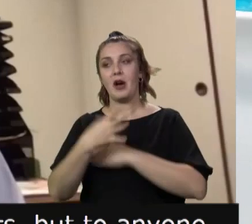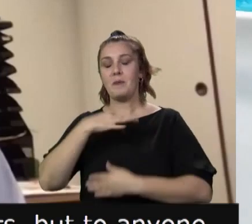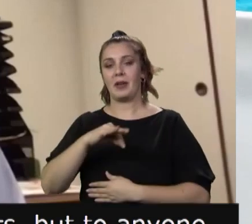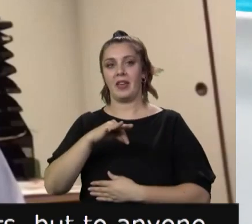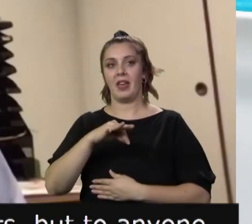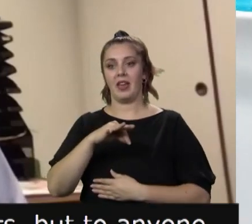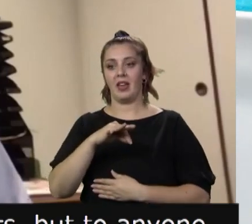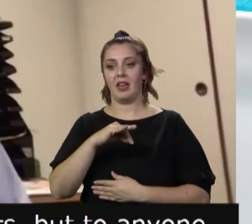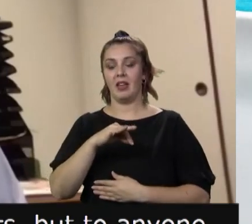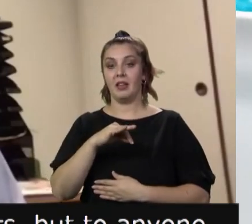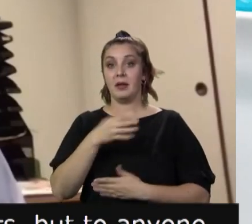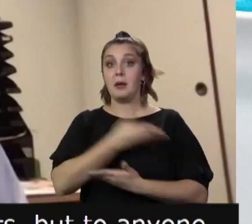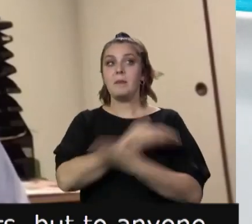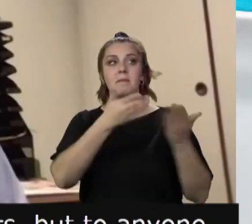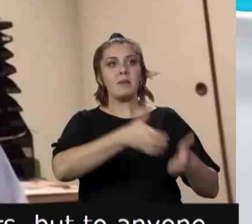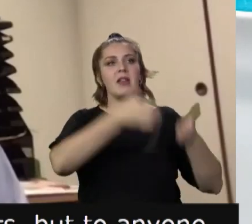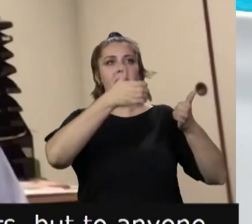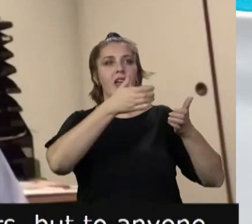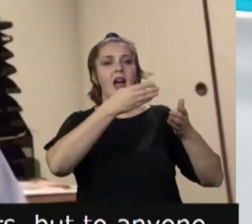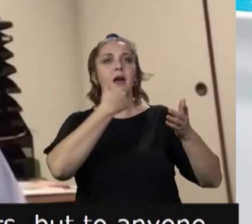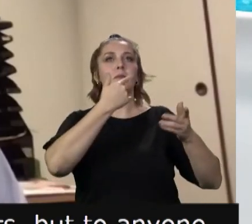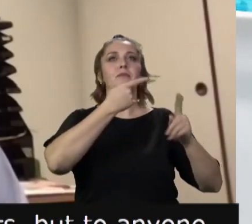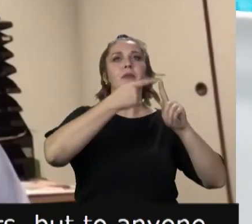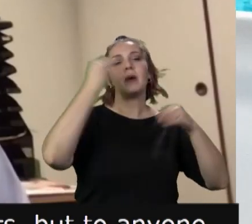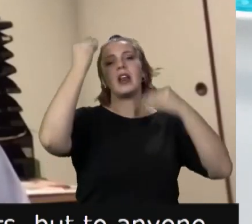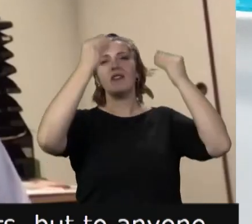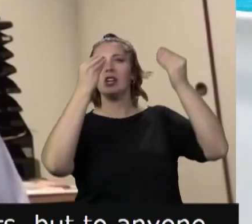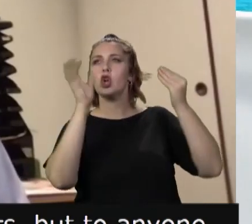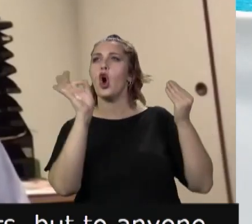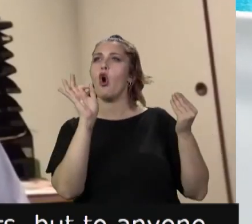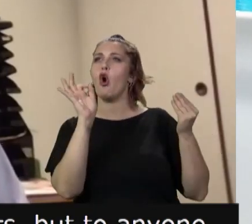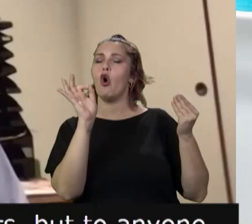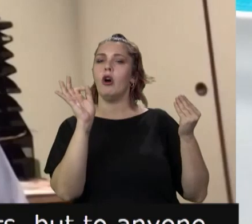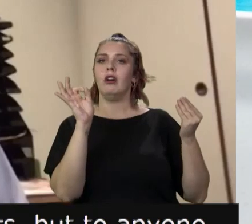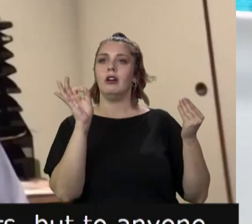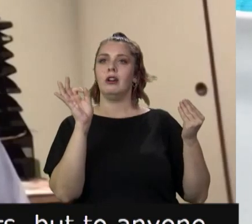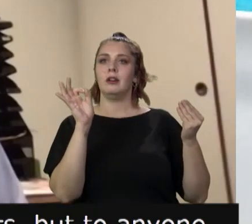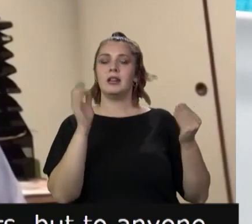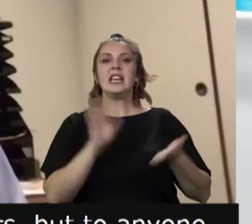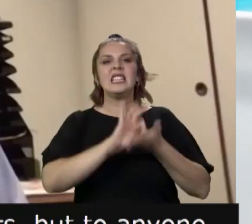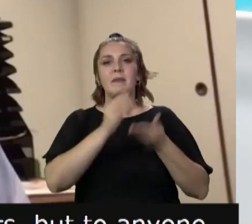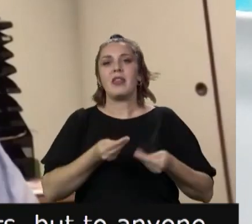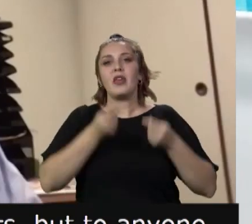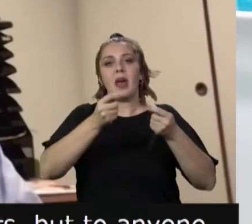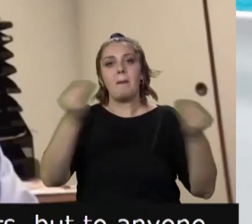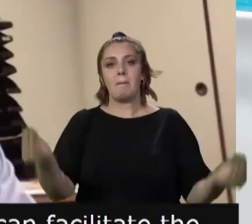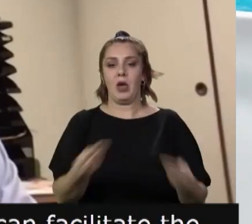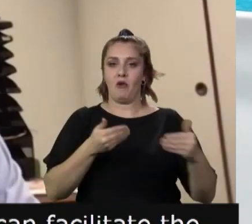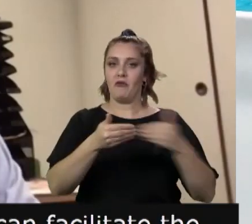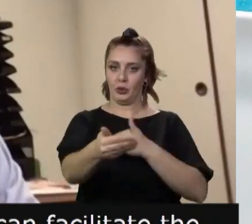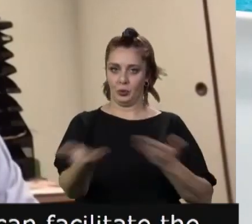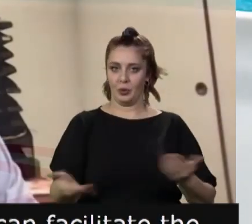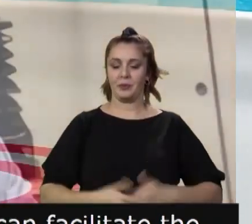It offers a database for solutions that can facilitate the reflection or the improvement